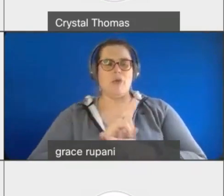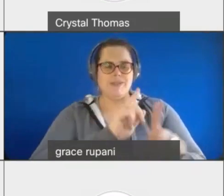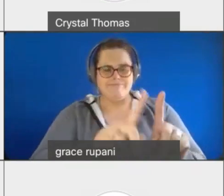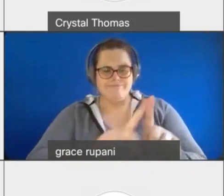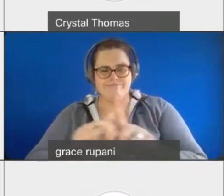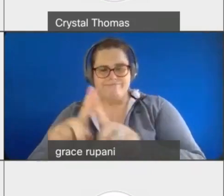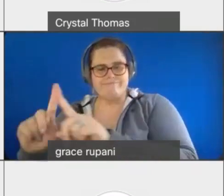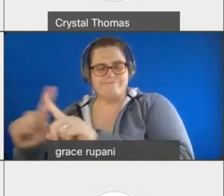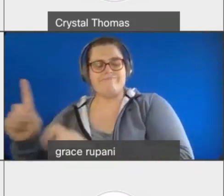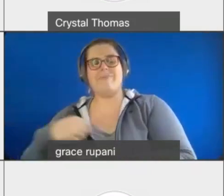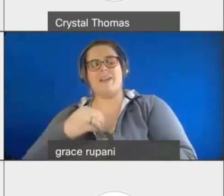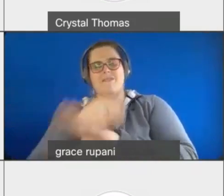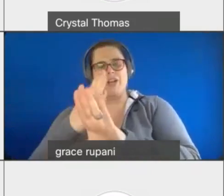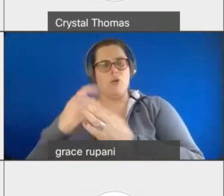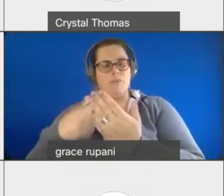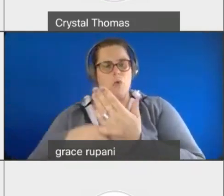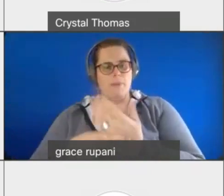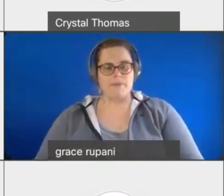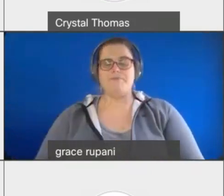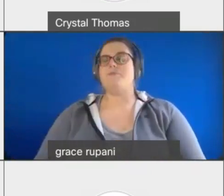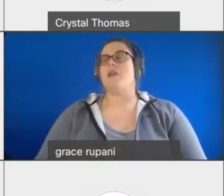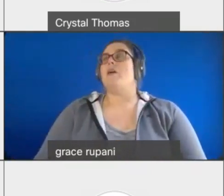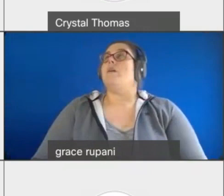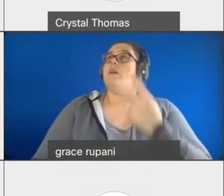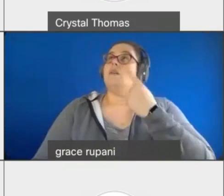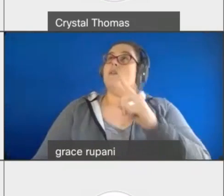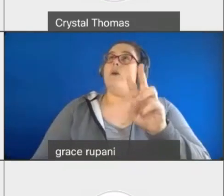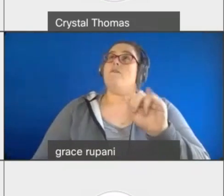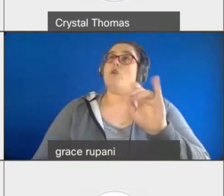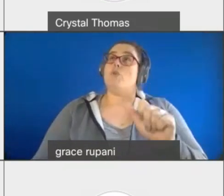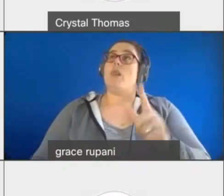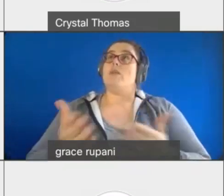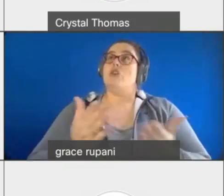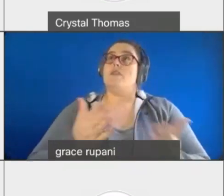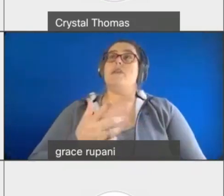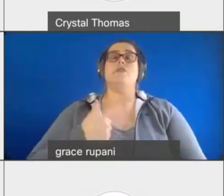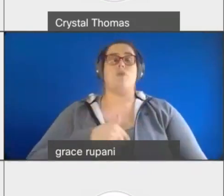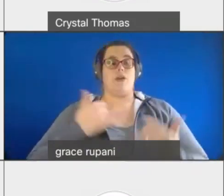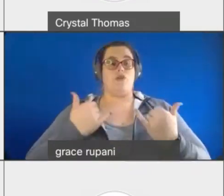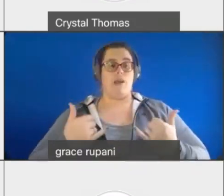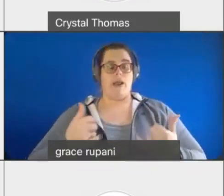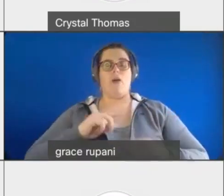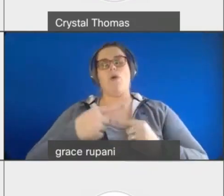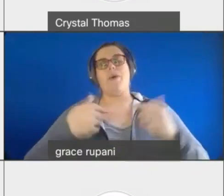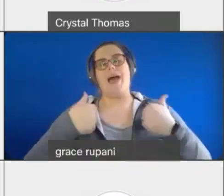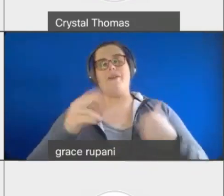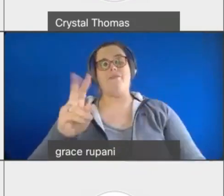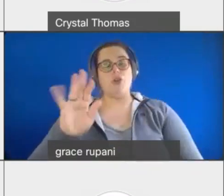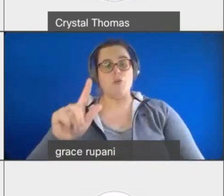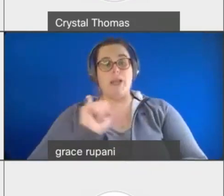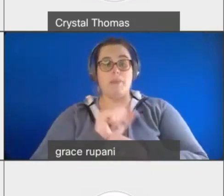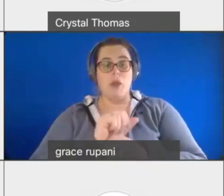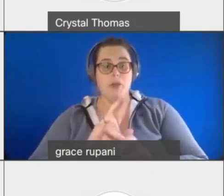communicating with people. In terms of the virtual services, what we're doing right now is when we do a virtual employment readiness, we